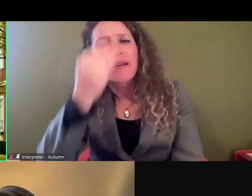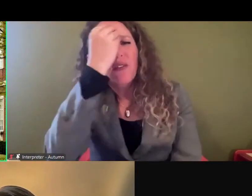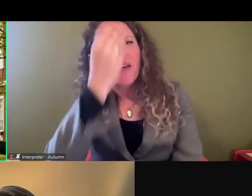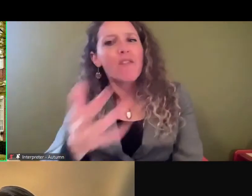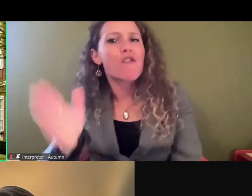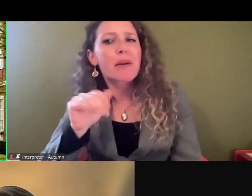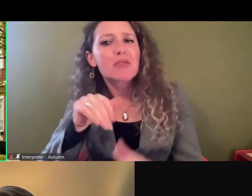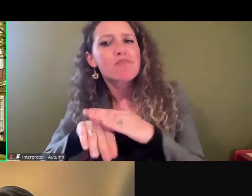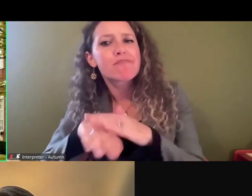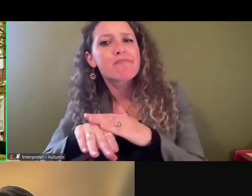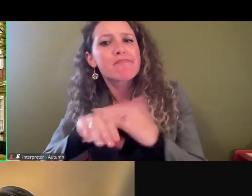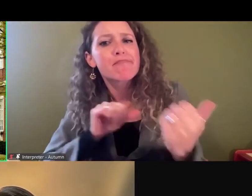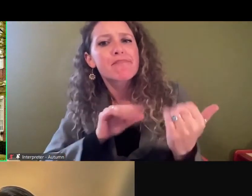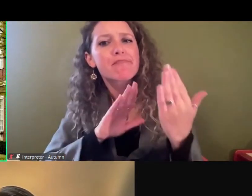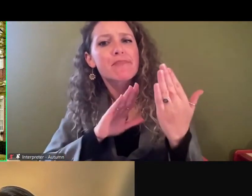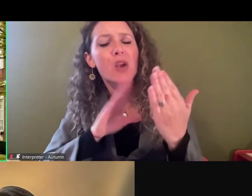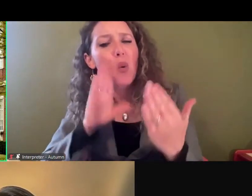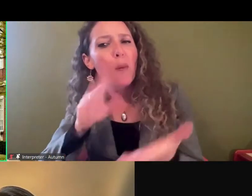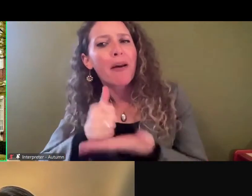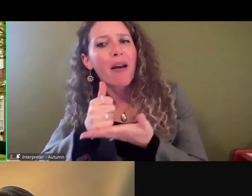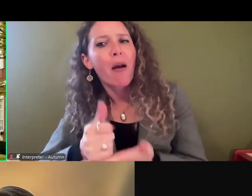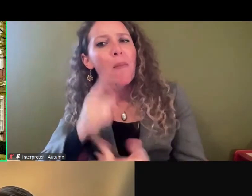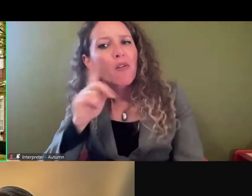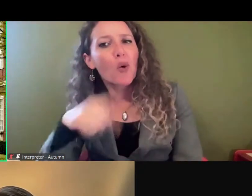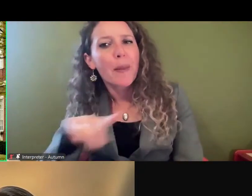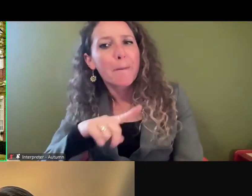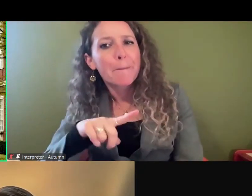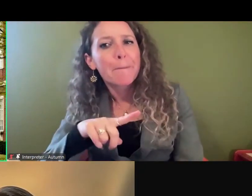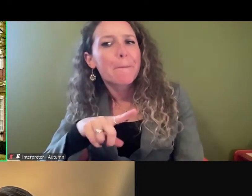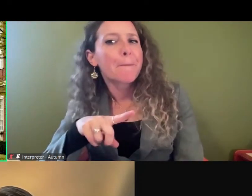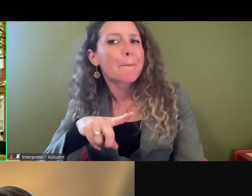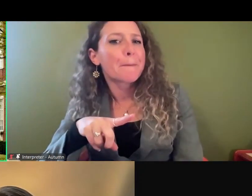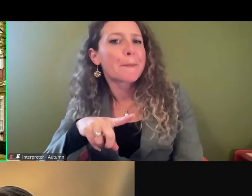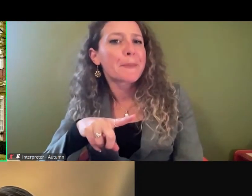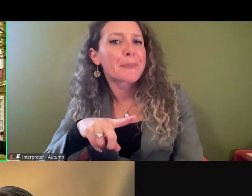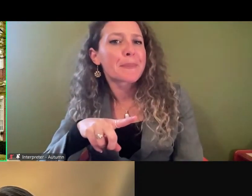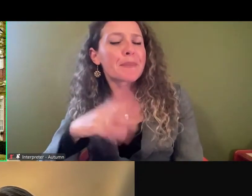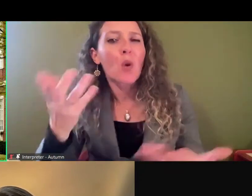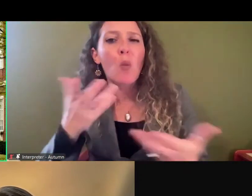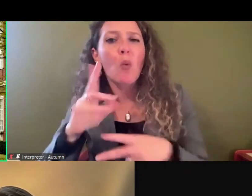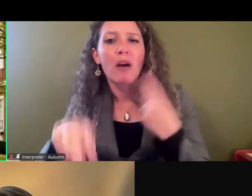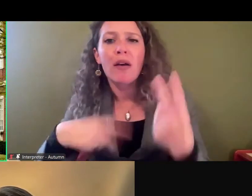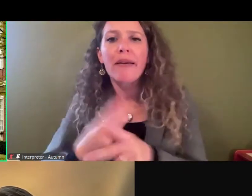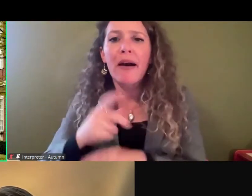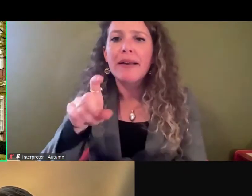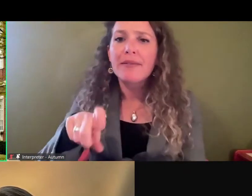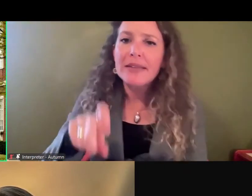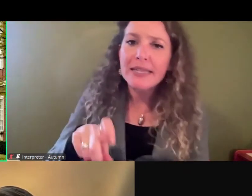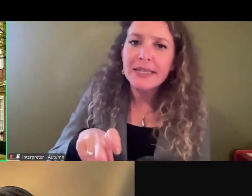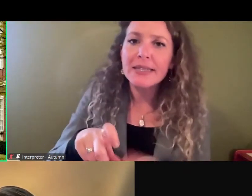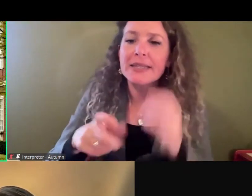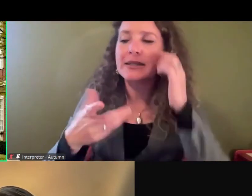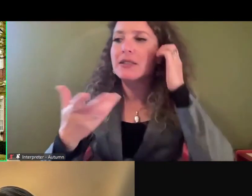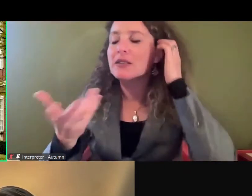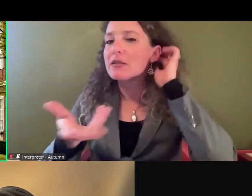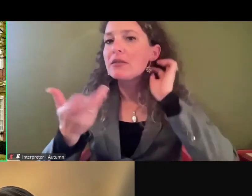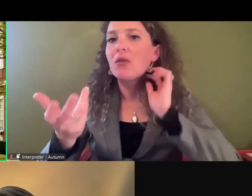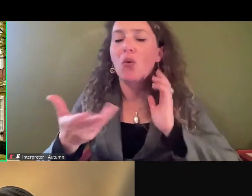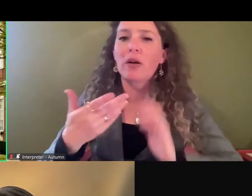be usable for them and what kind of needs or